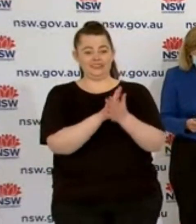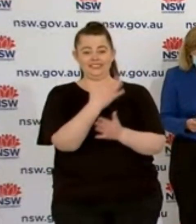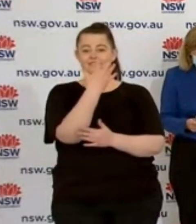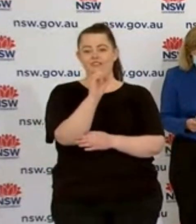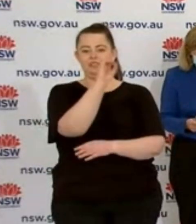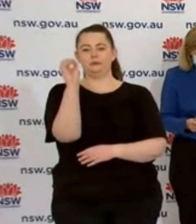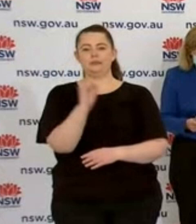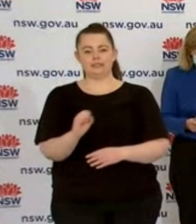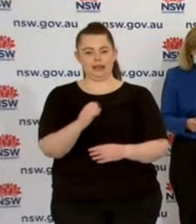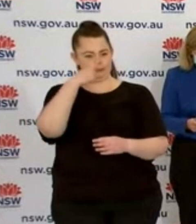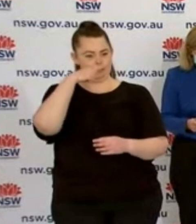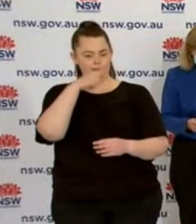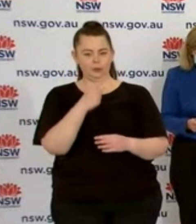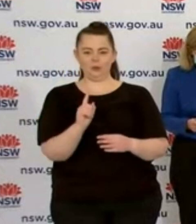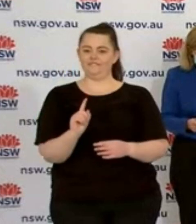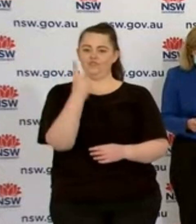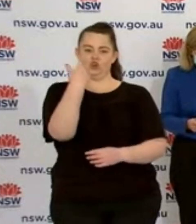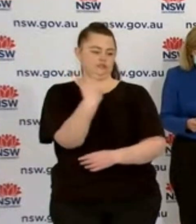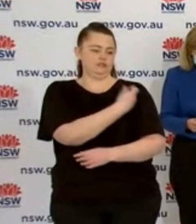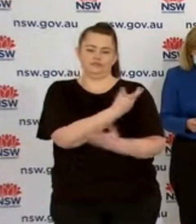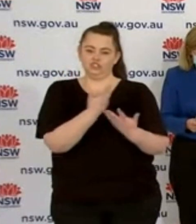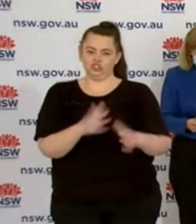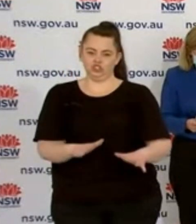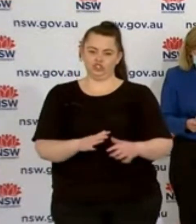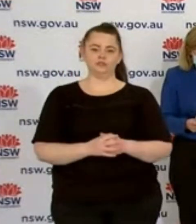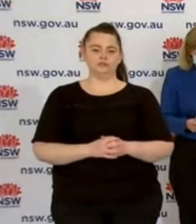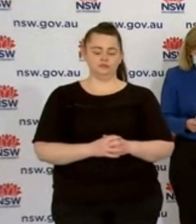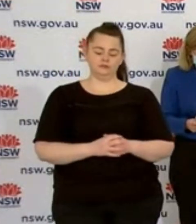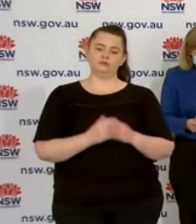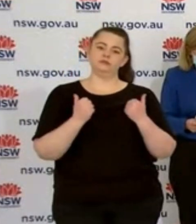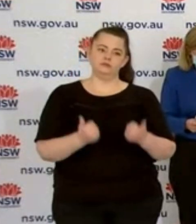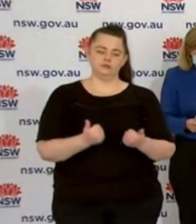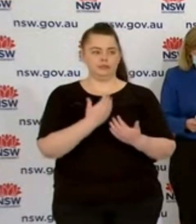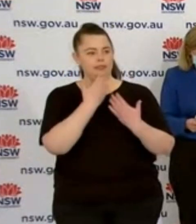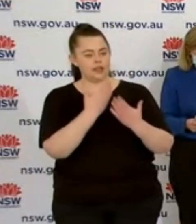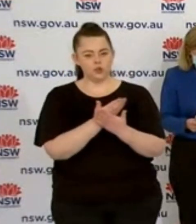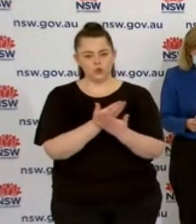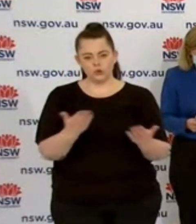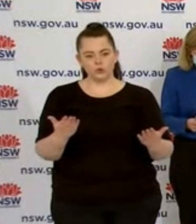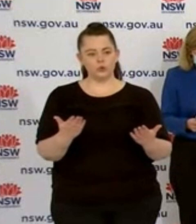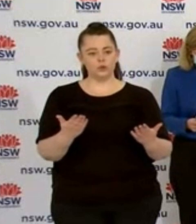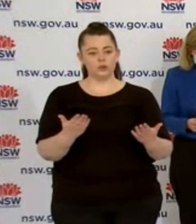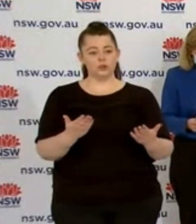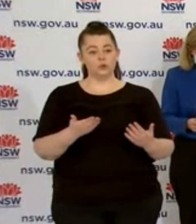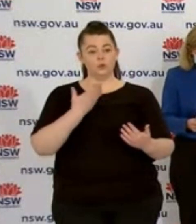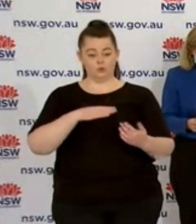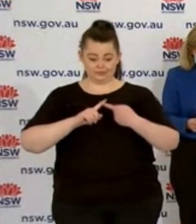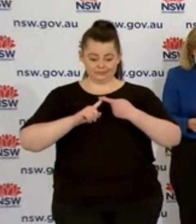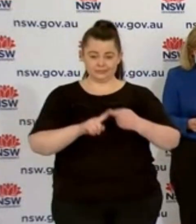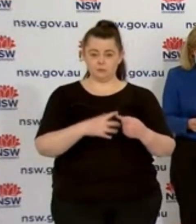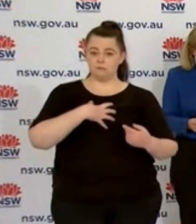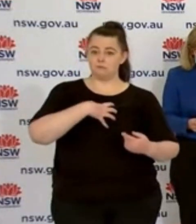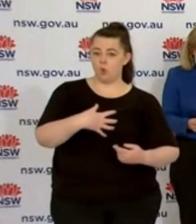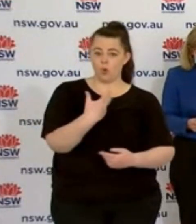has received their first dose. So that is a very pleasing result. Thank you. If we keep that up, we can look forward to